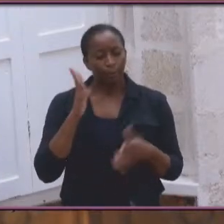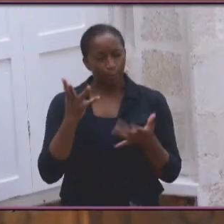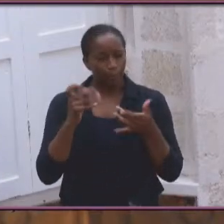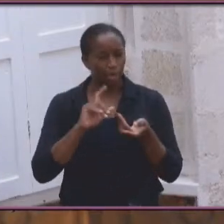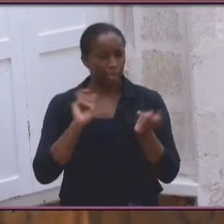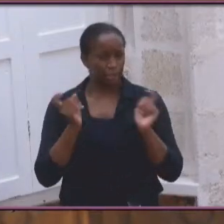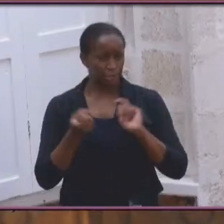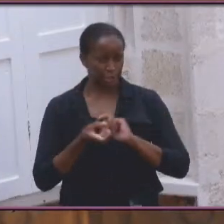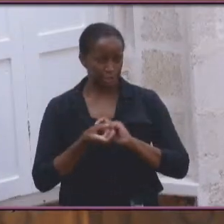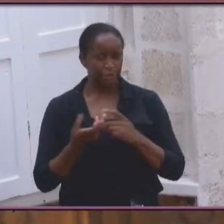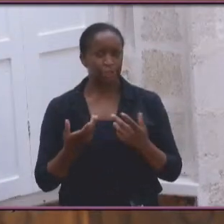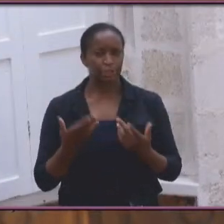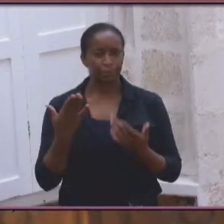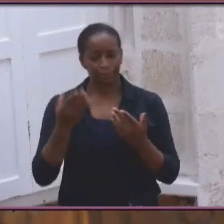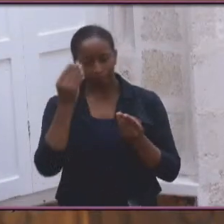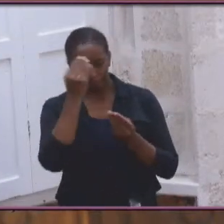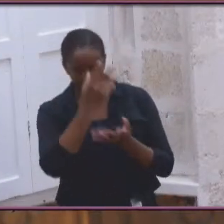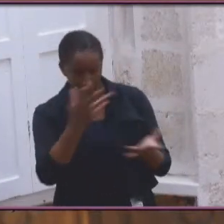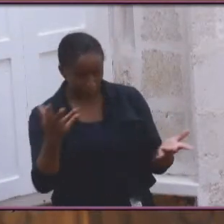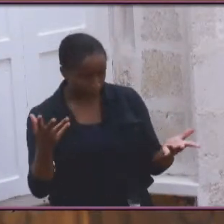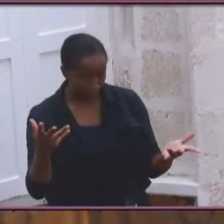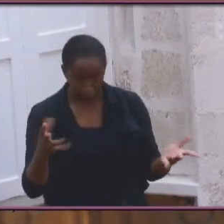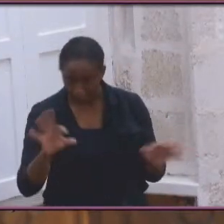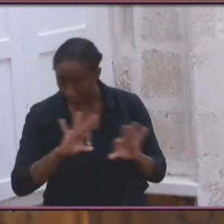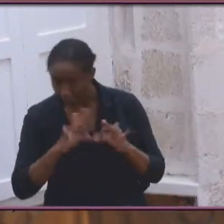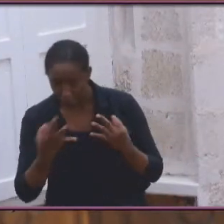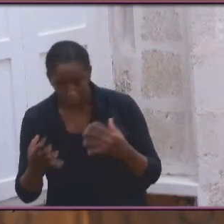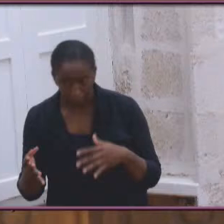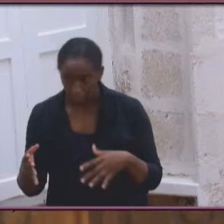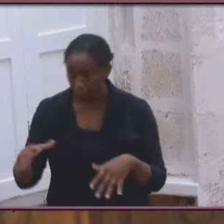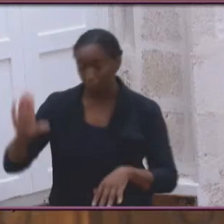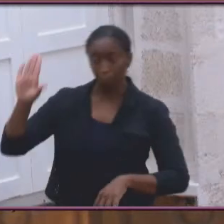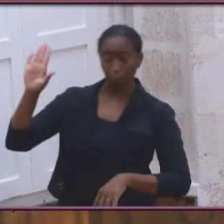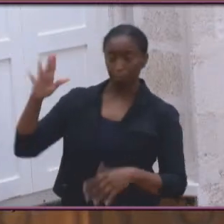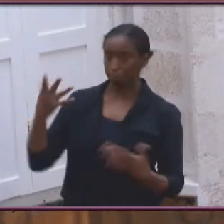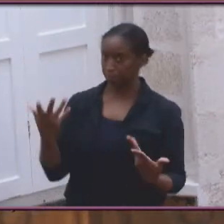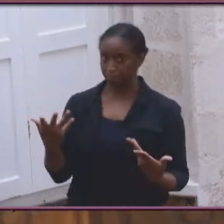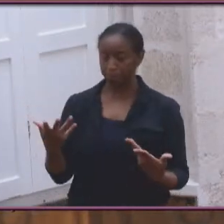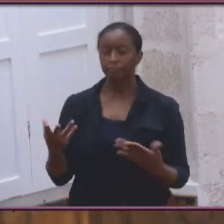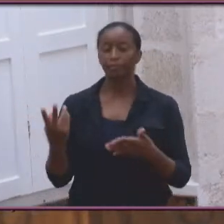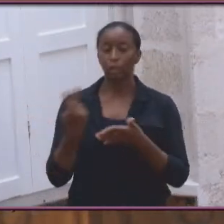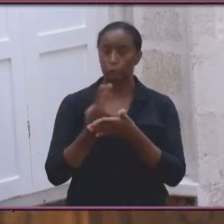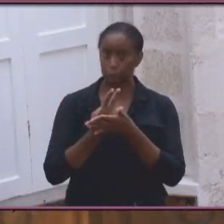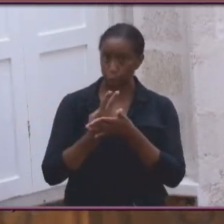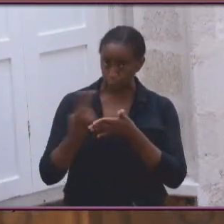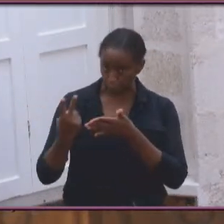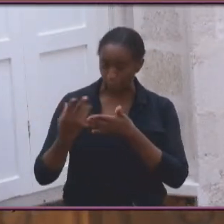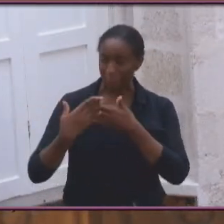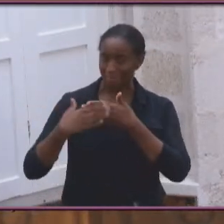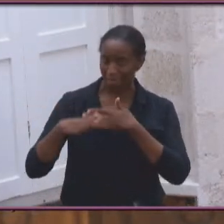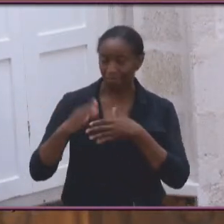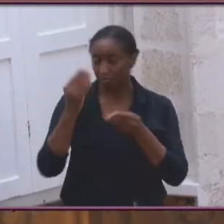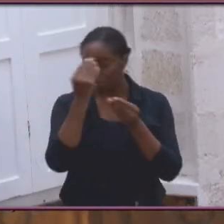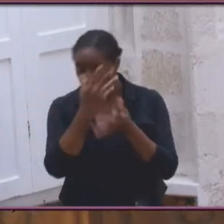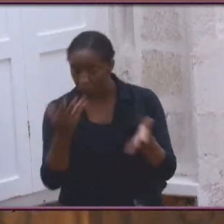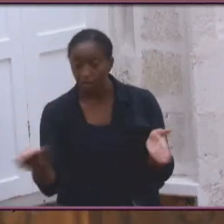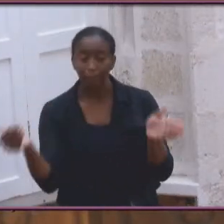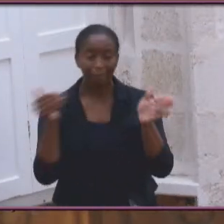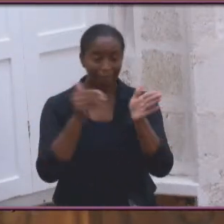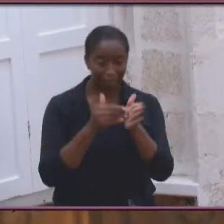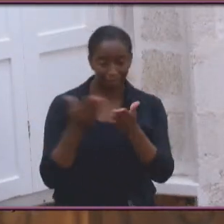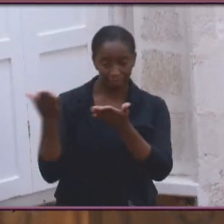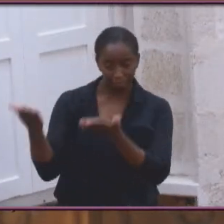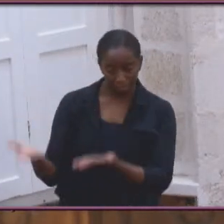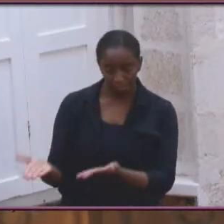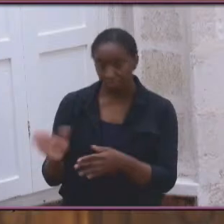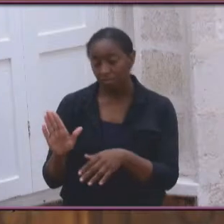Mr. President, the bill is fairly straightforward. It makes provision for administrative penalties and